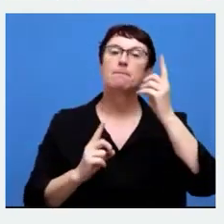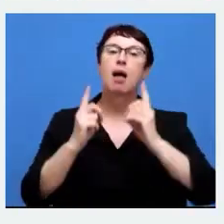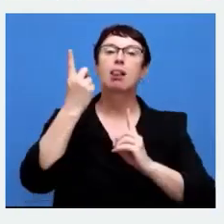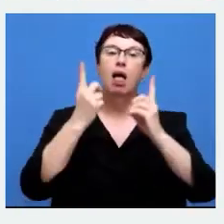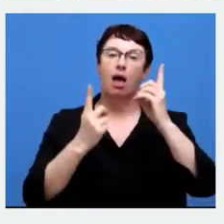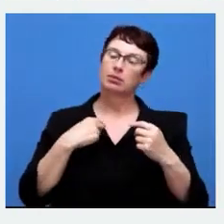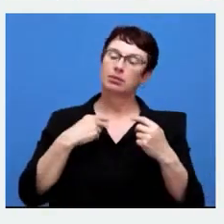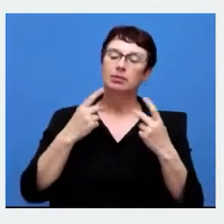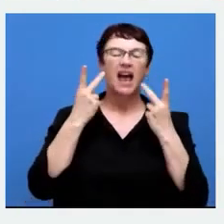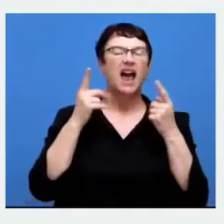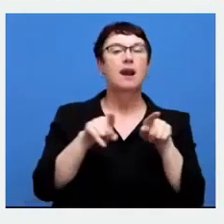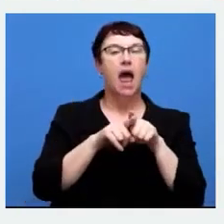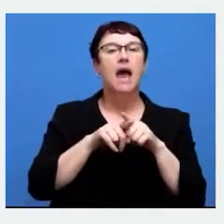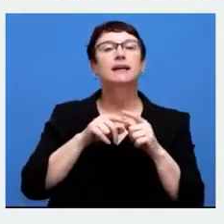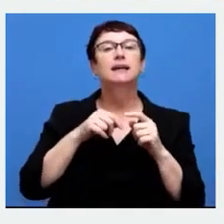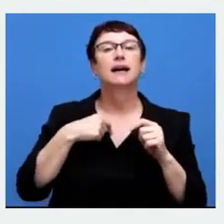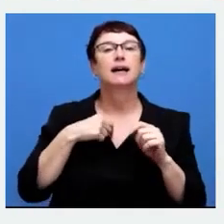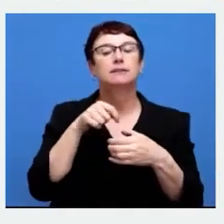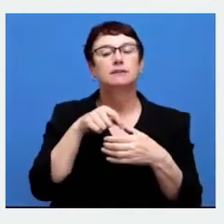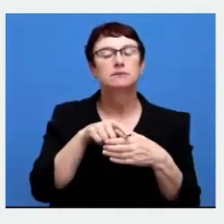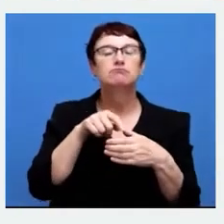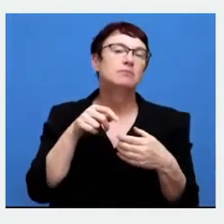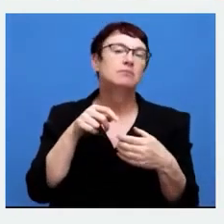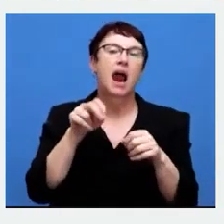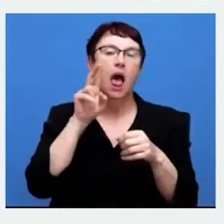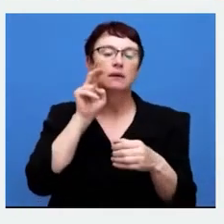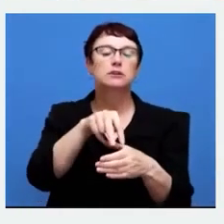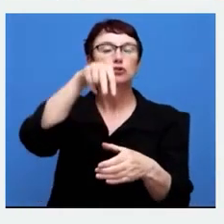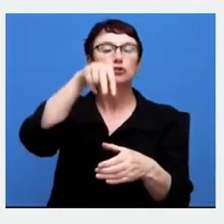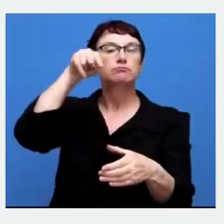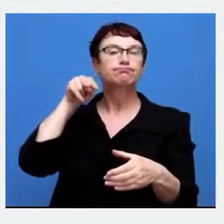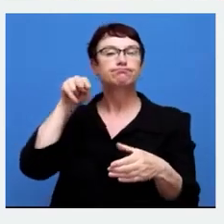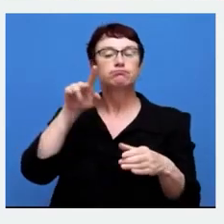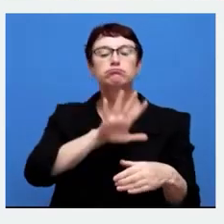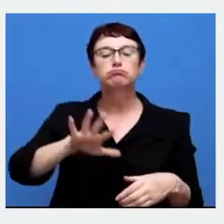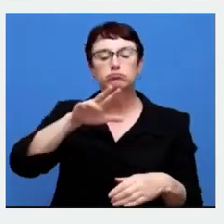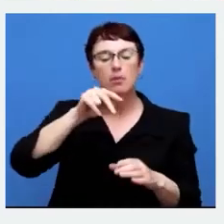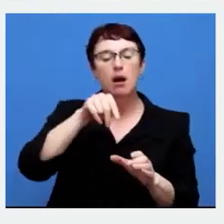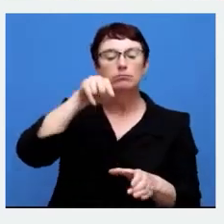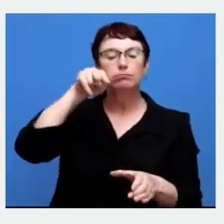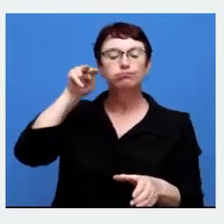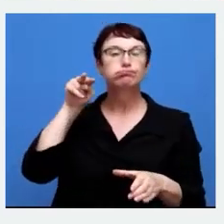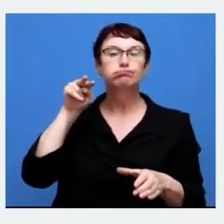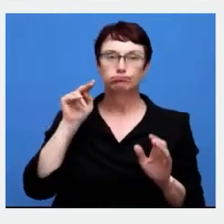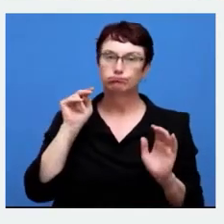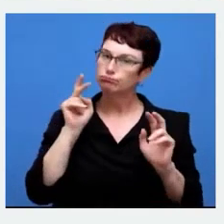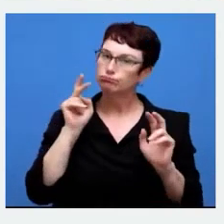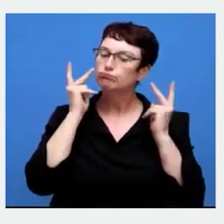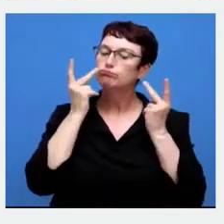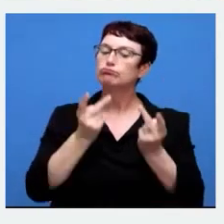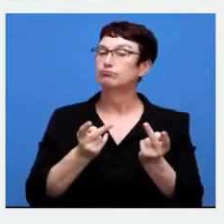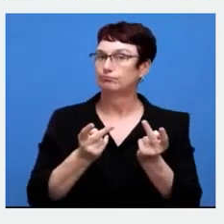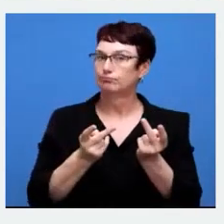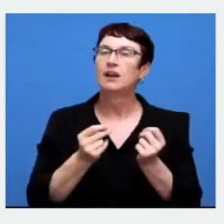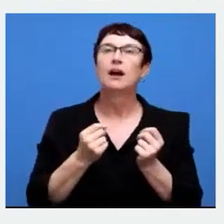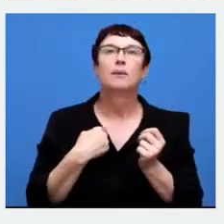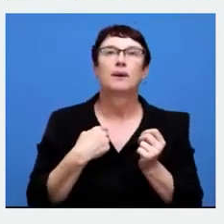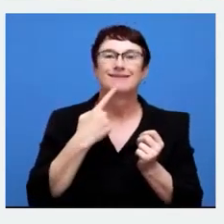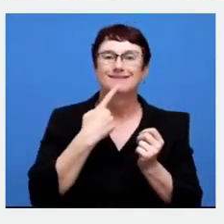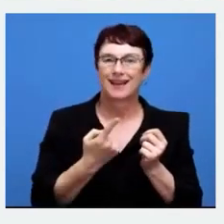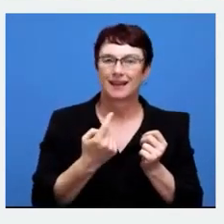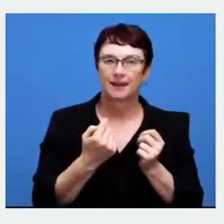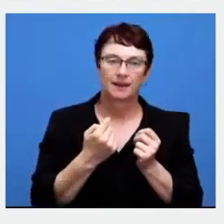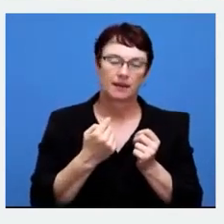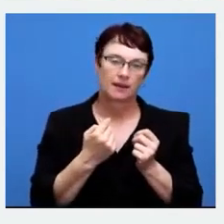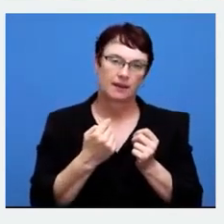say, on the symbolic sphere, we can call, so saying, what's the